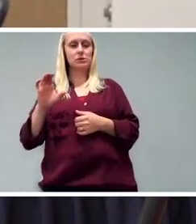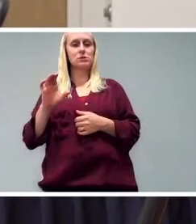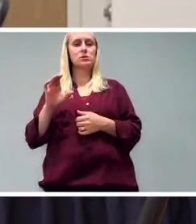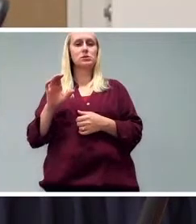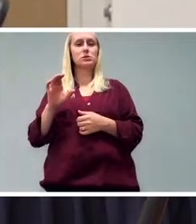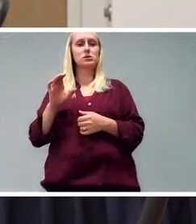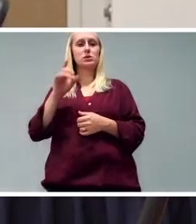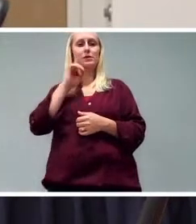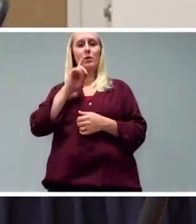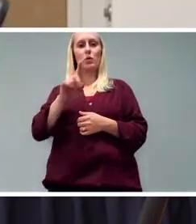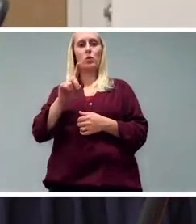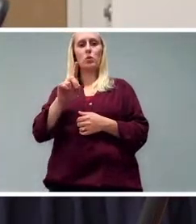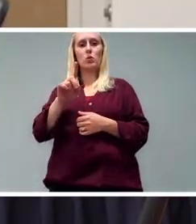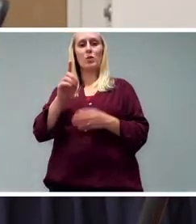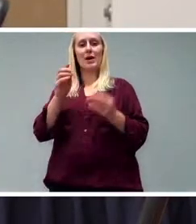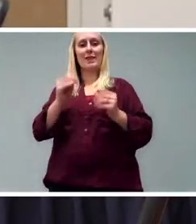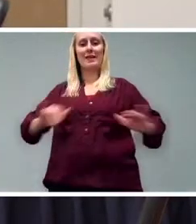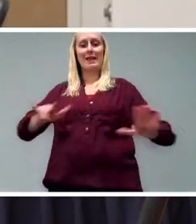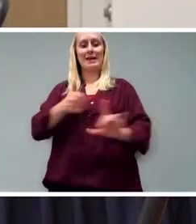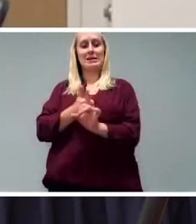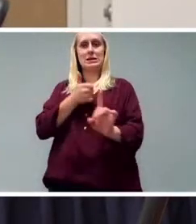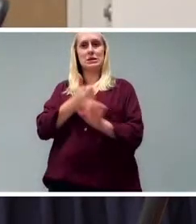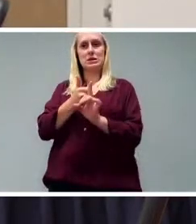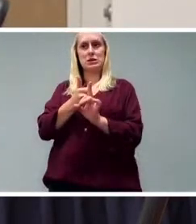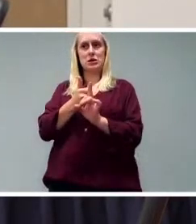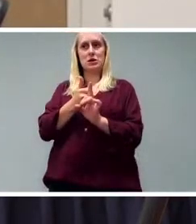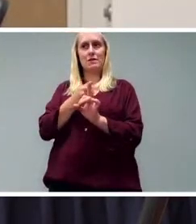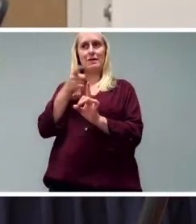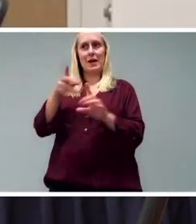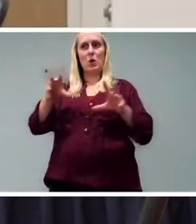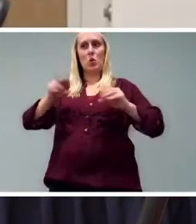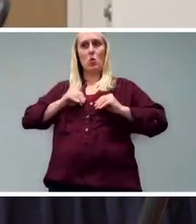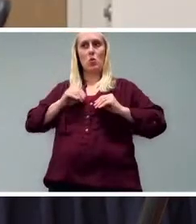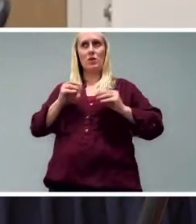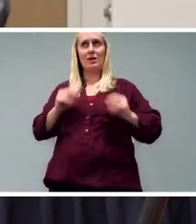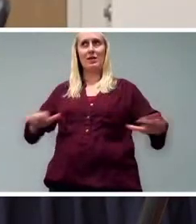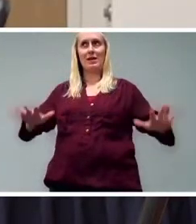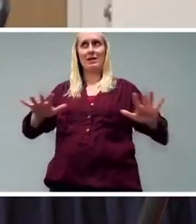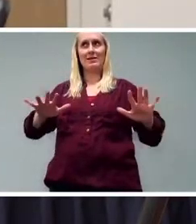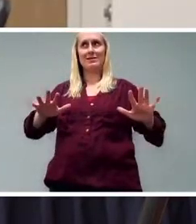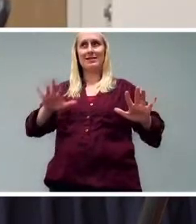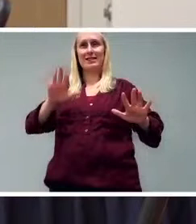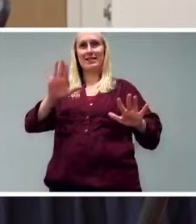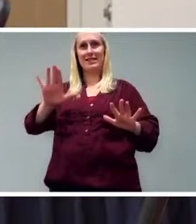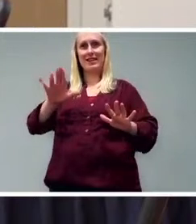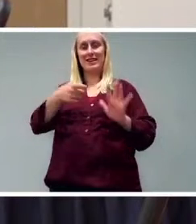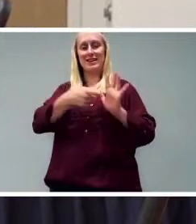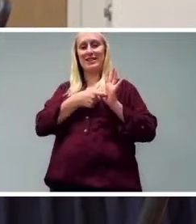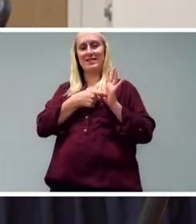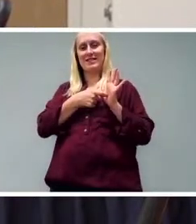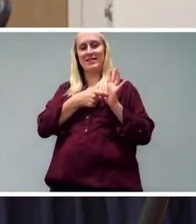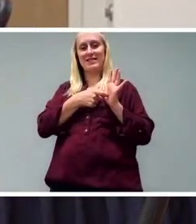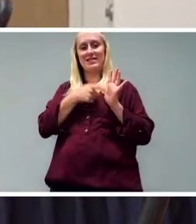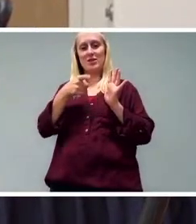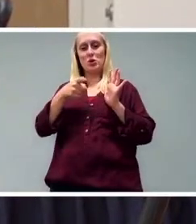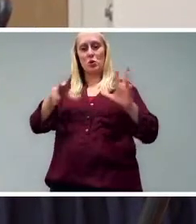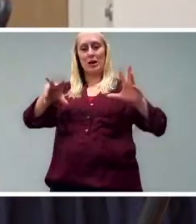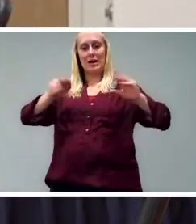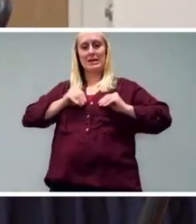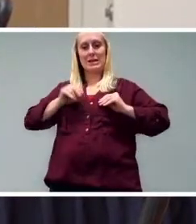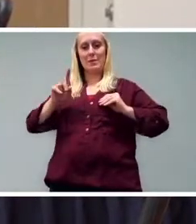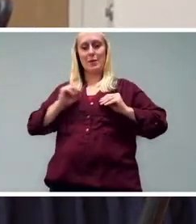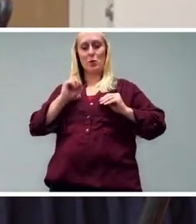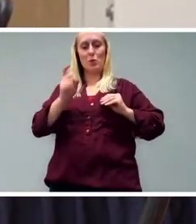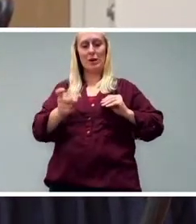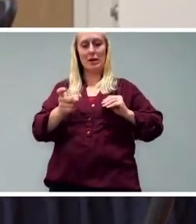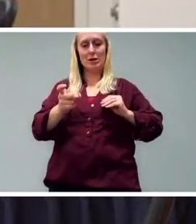for the land, right? SunTech owns the land. Mm-hmm. Their condition is you accept the donation of the land